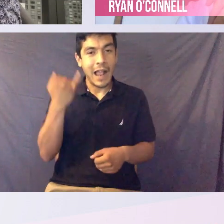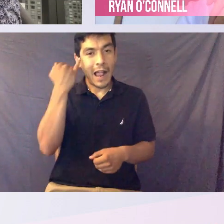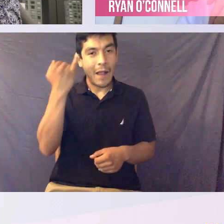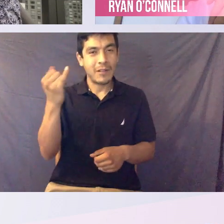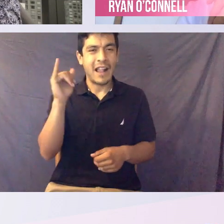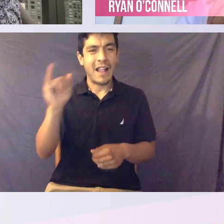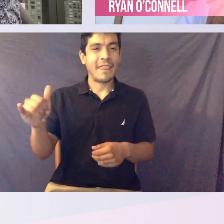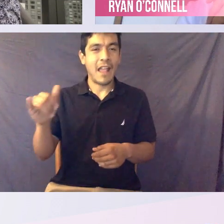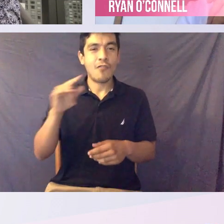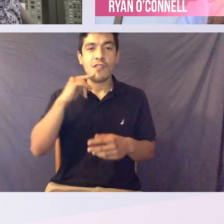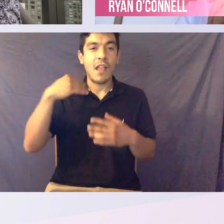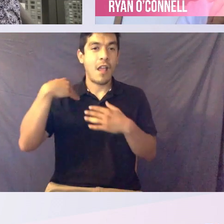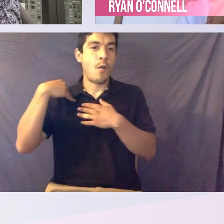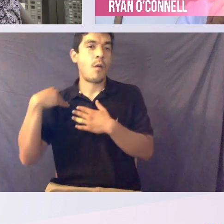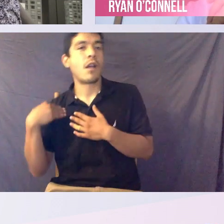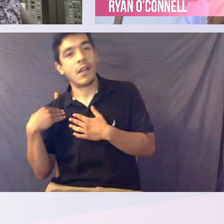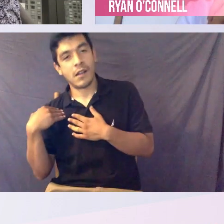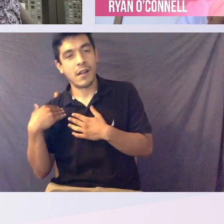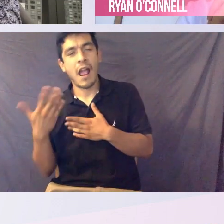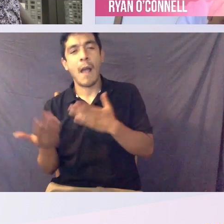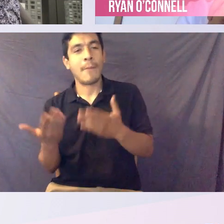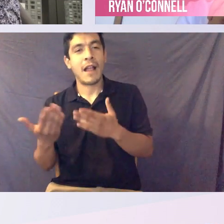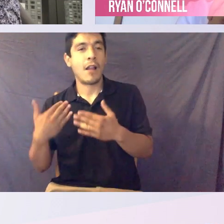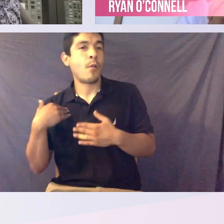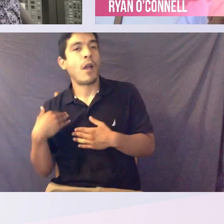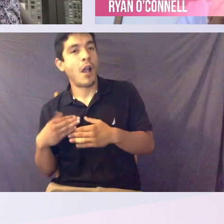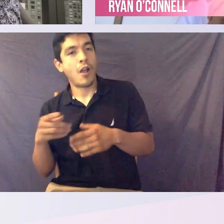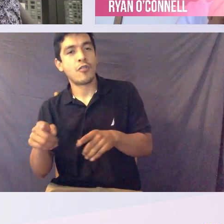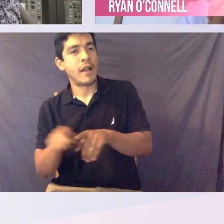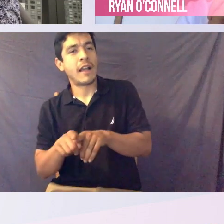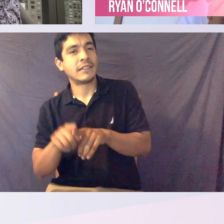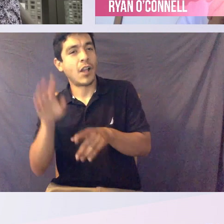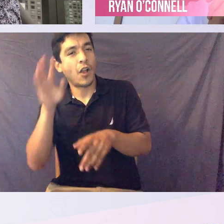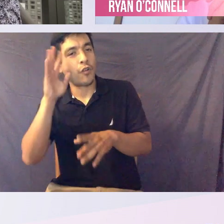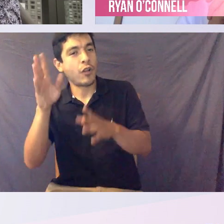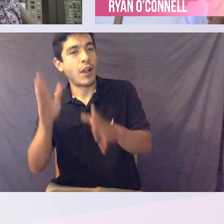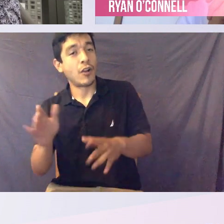weight might weigh on you a little bit as a creator as well.